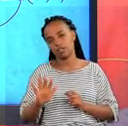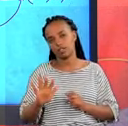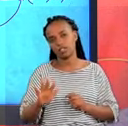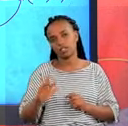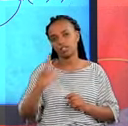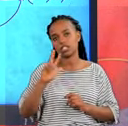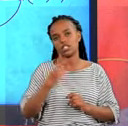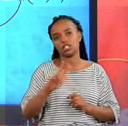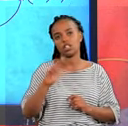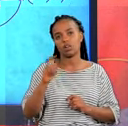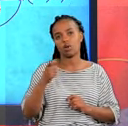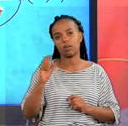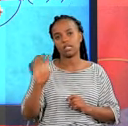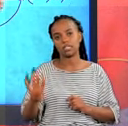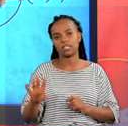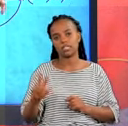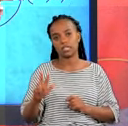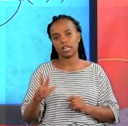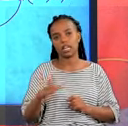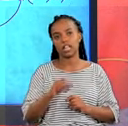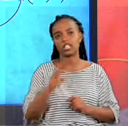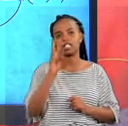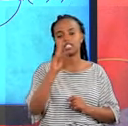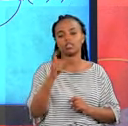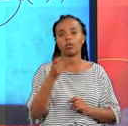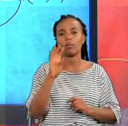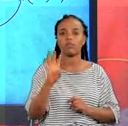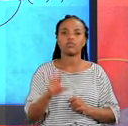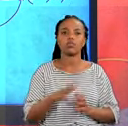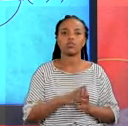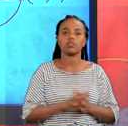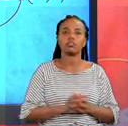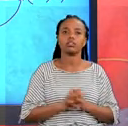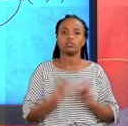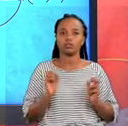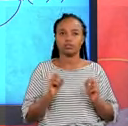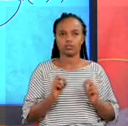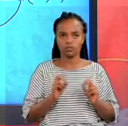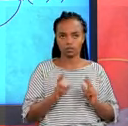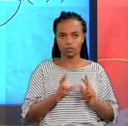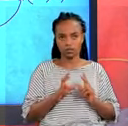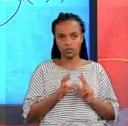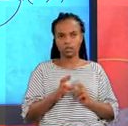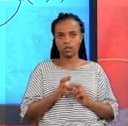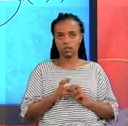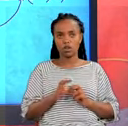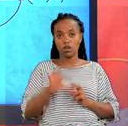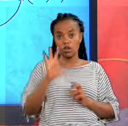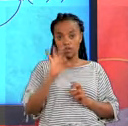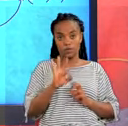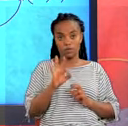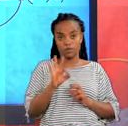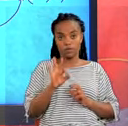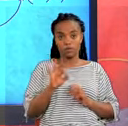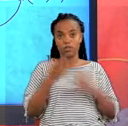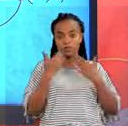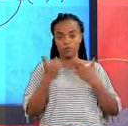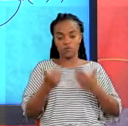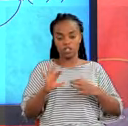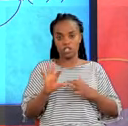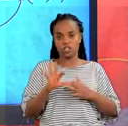3,5, 3,3, 6,4. Okay, now foci, we have also found the